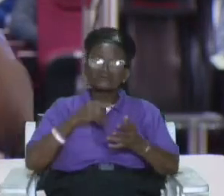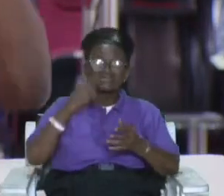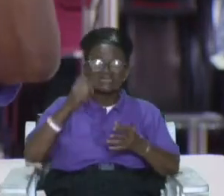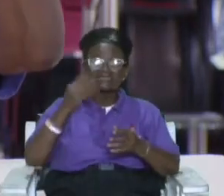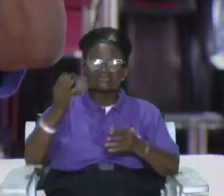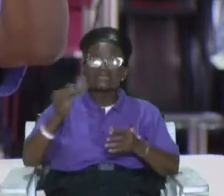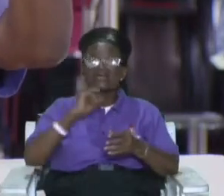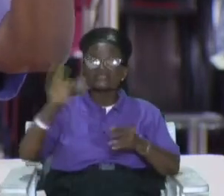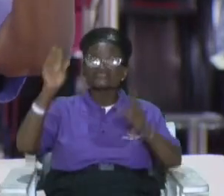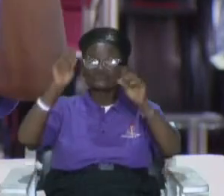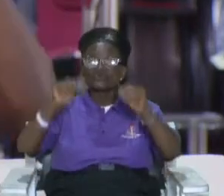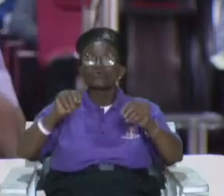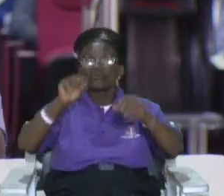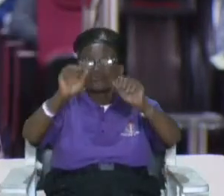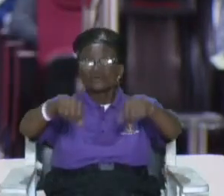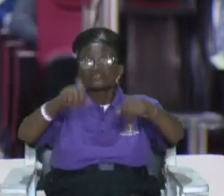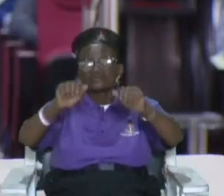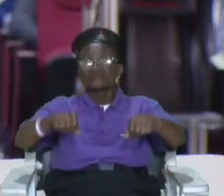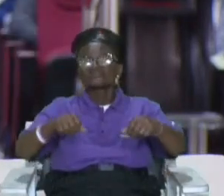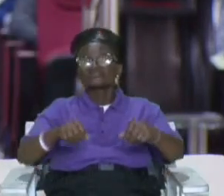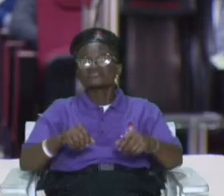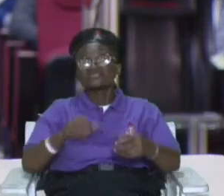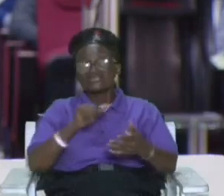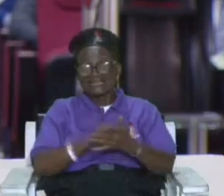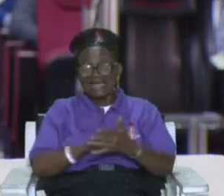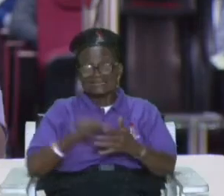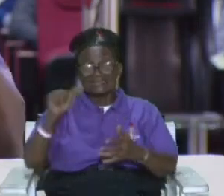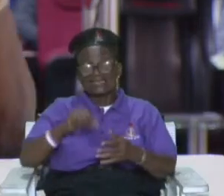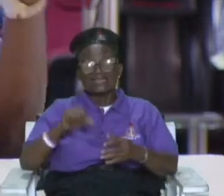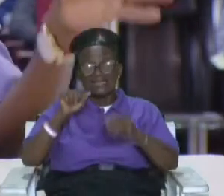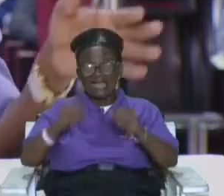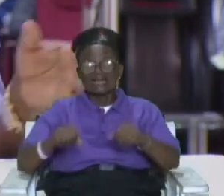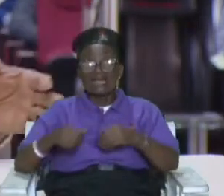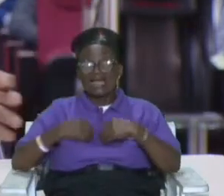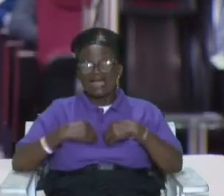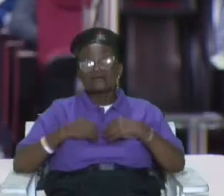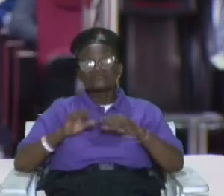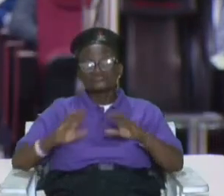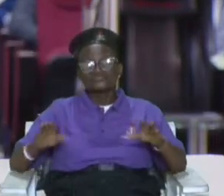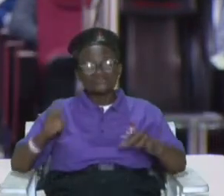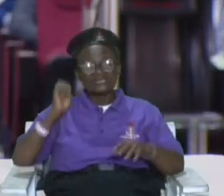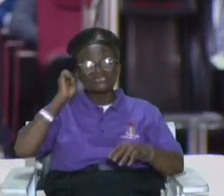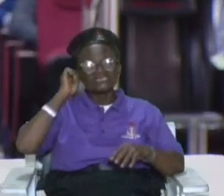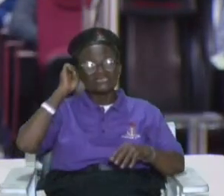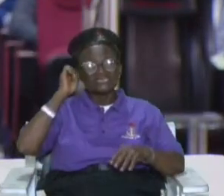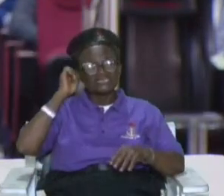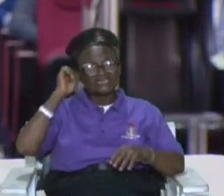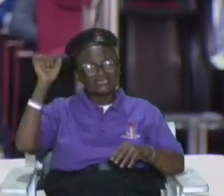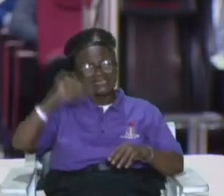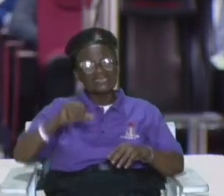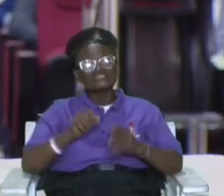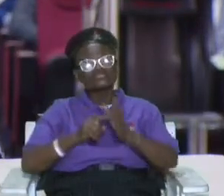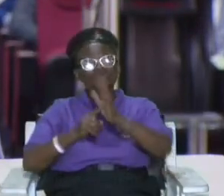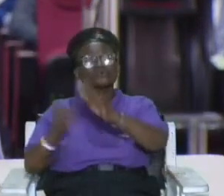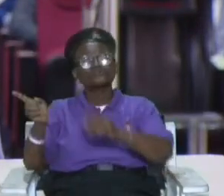showed you the first one that God had provided and the second one that is on the way.